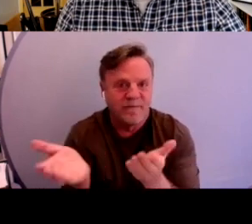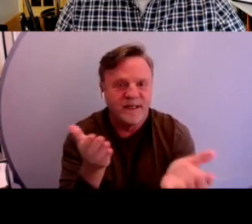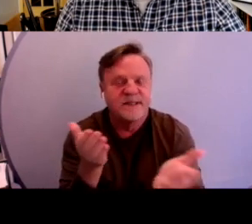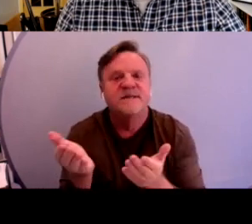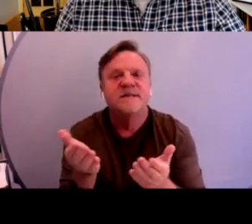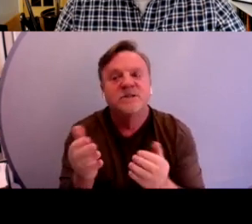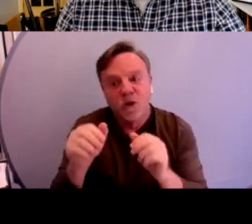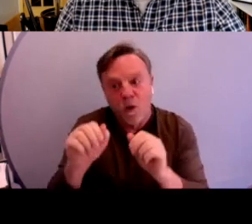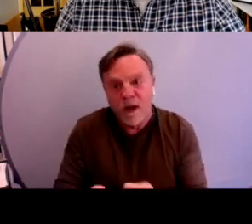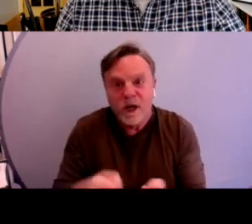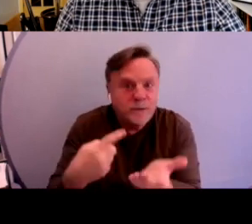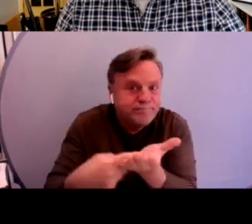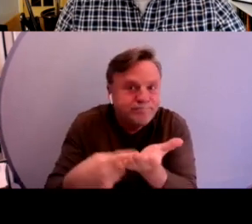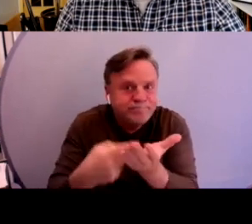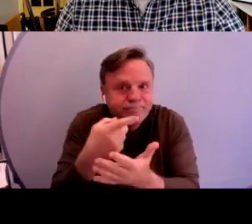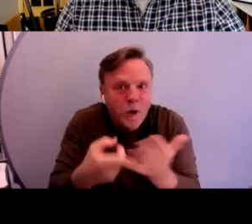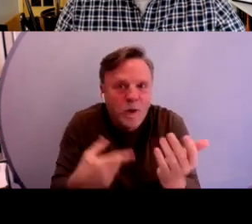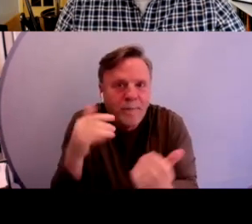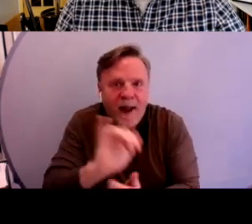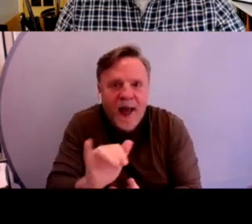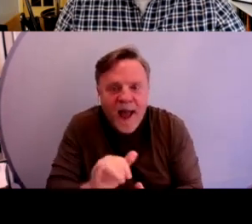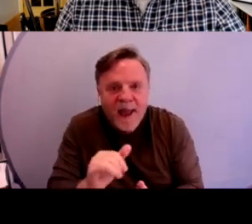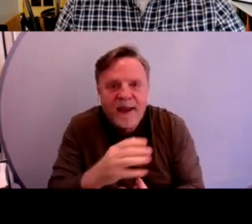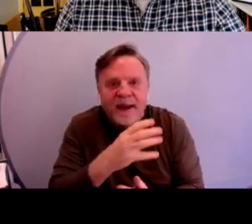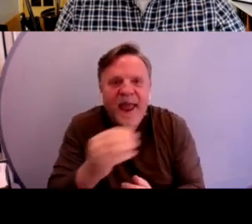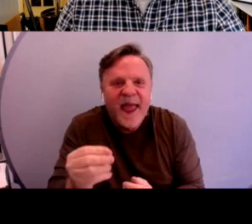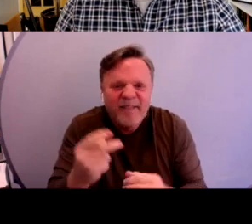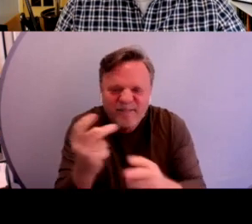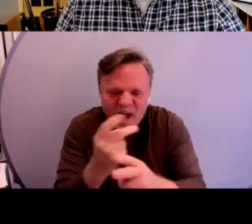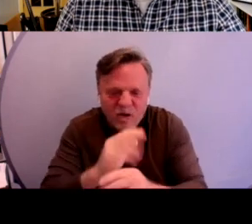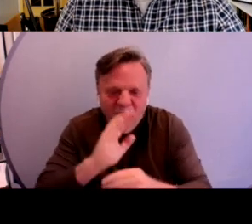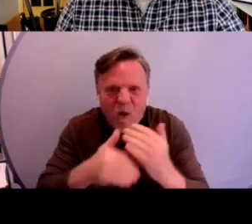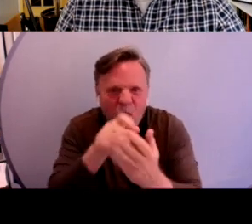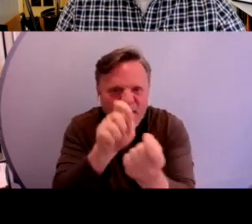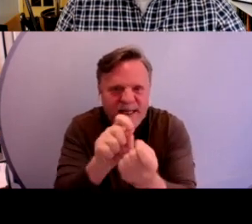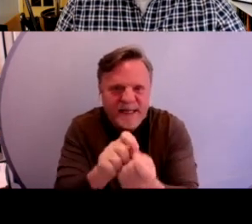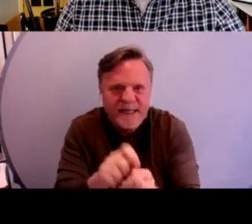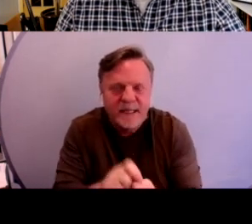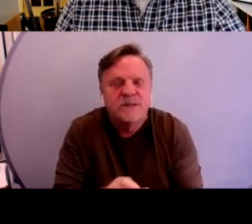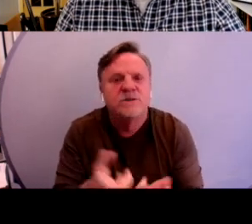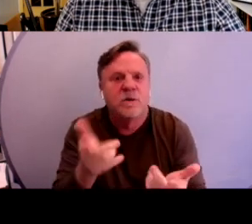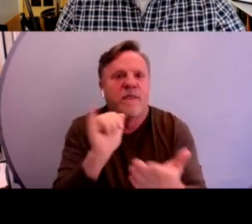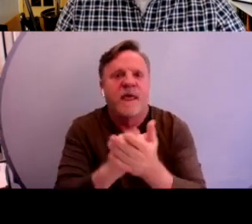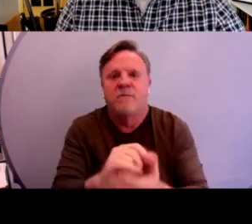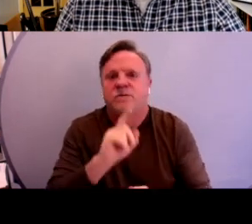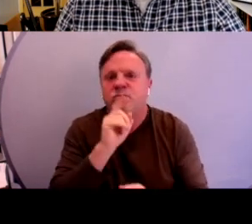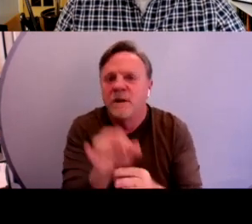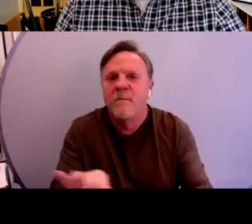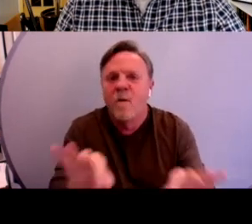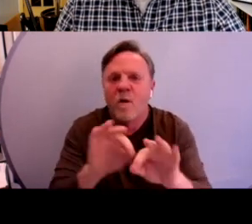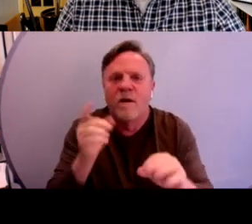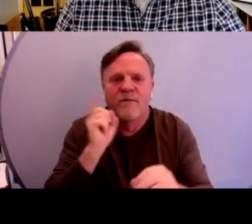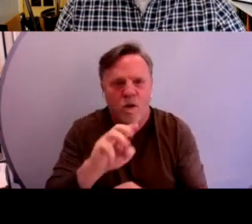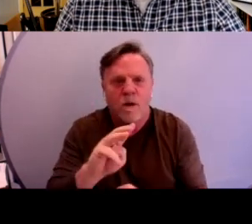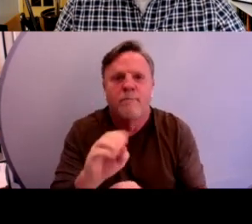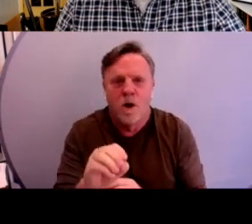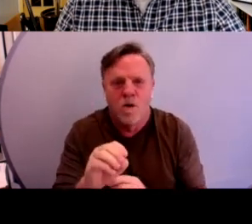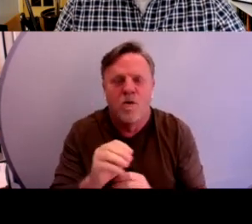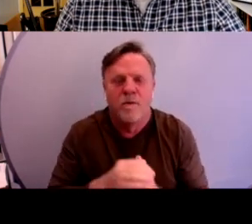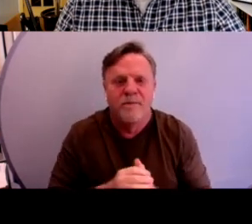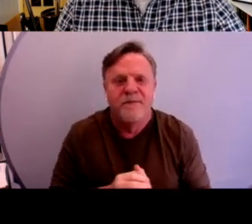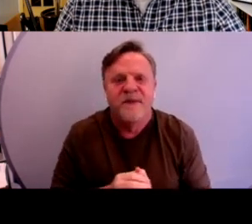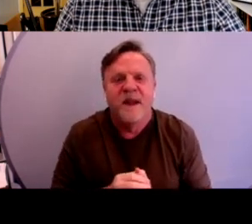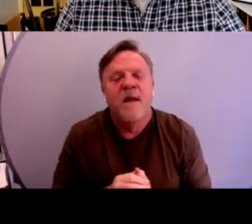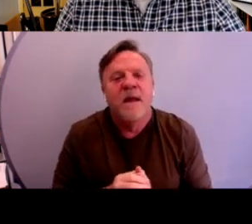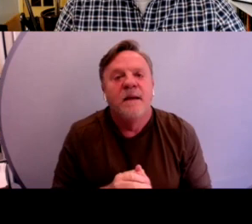could talk about what it would be like and iron out all of those details. And so that was really important for him.